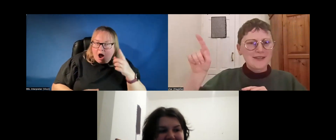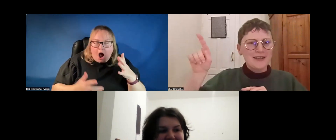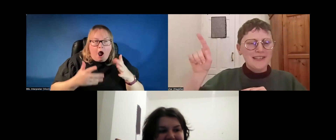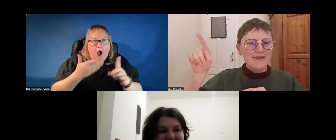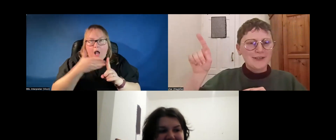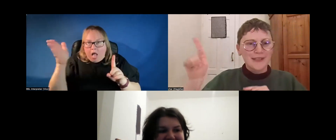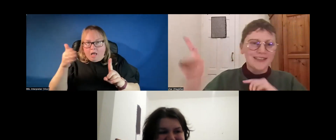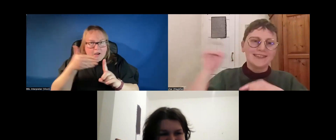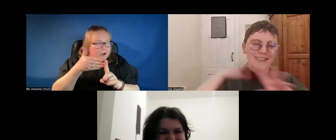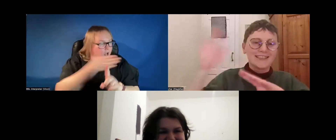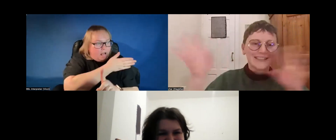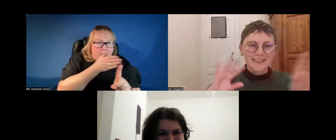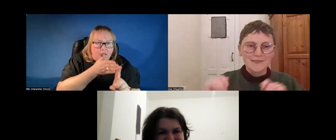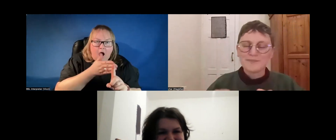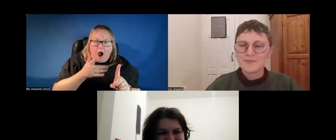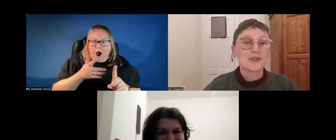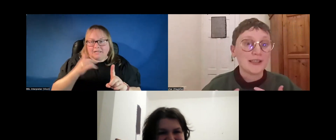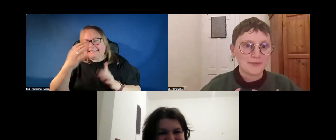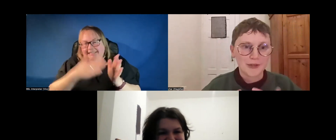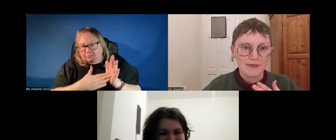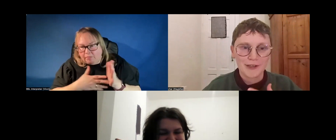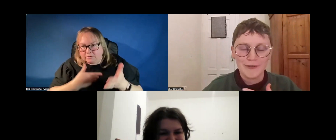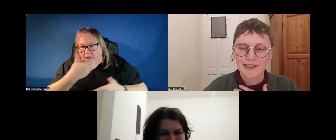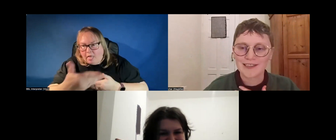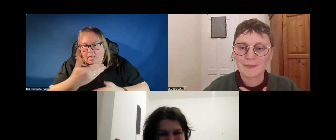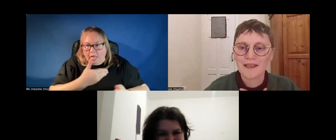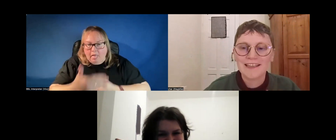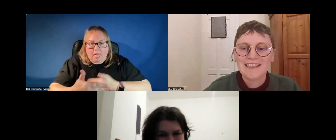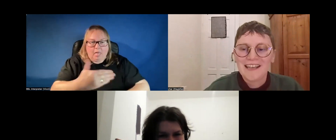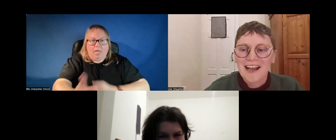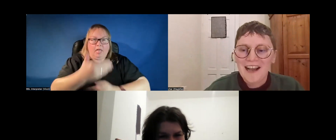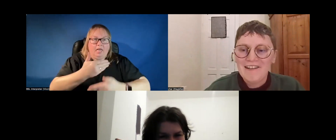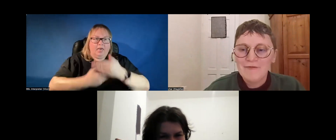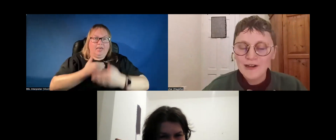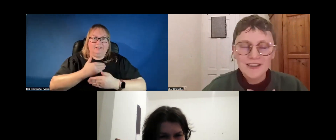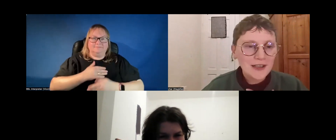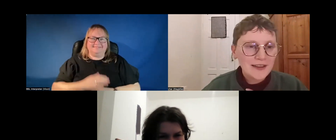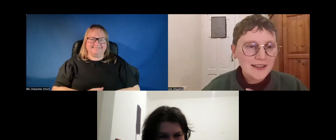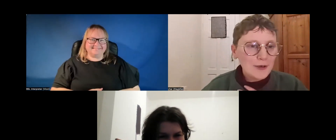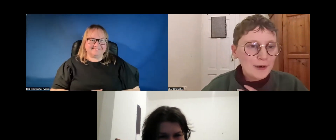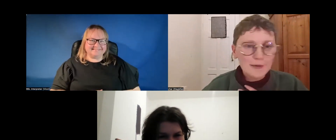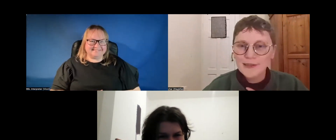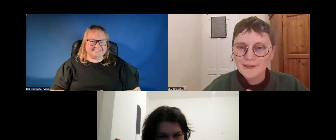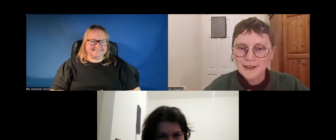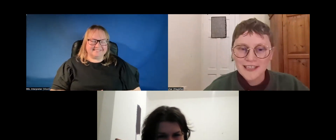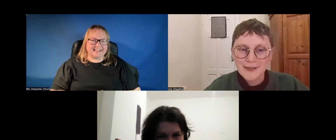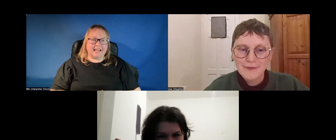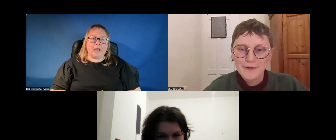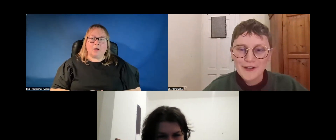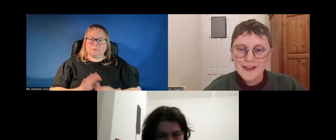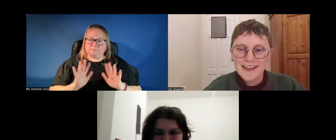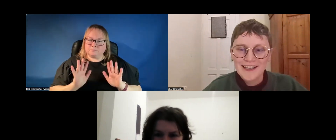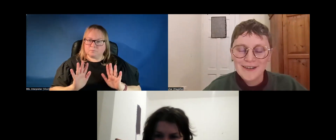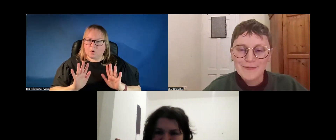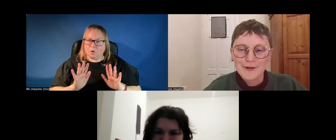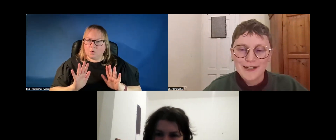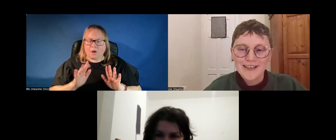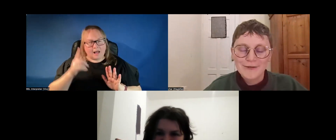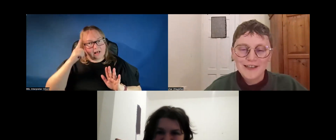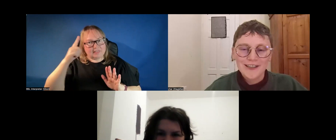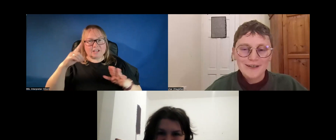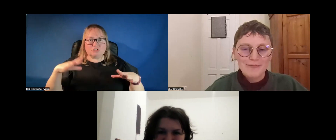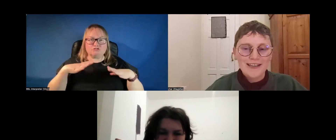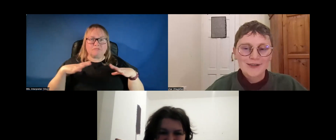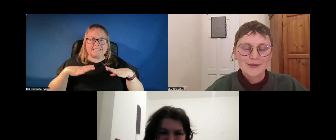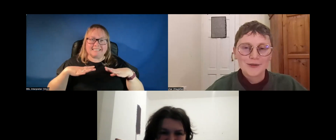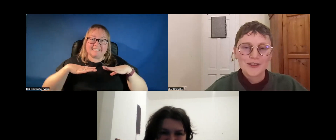maybe let's go over here for a bit and da da da da. Sorry, talking very fast. Well, I think we're probably around time for a break.